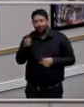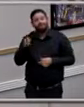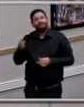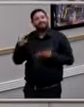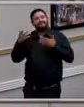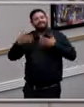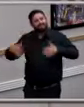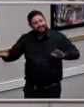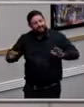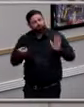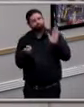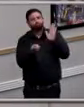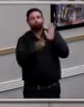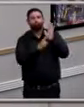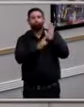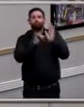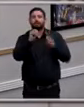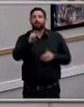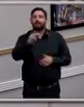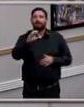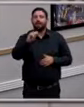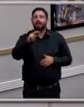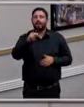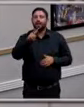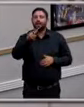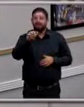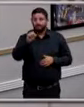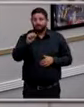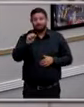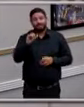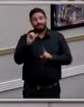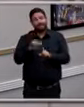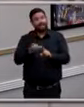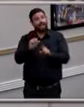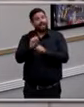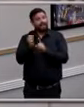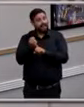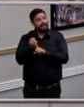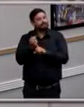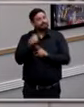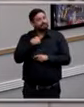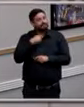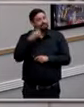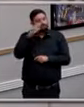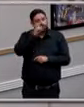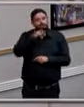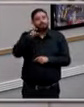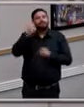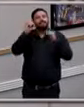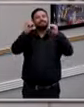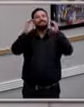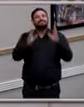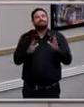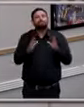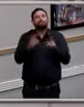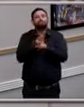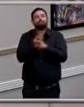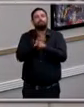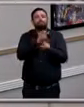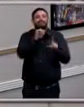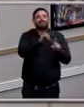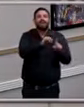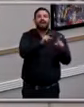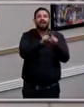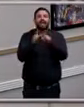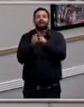Canvas. In this case, I can only assume that the teacher is using the checkpoint as part of a warm-up in